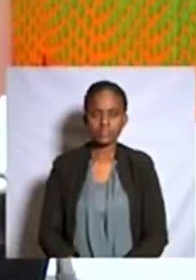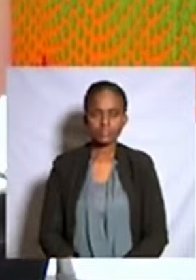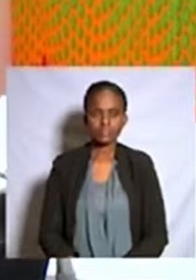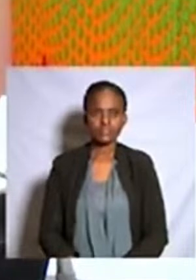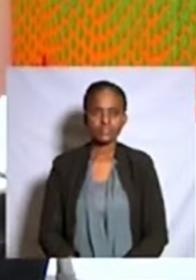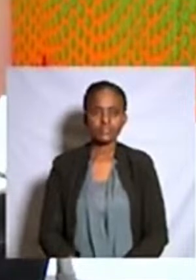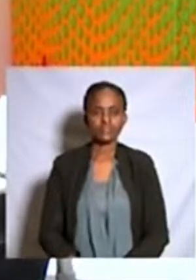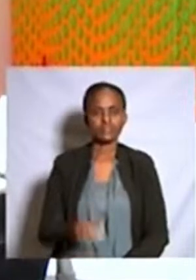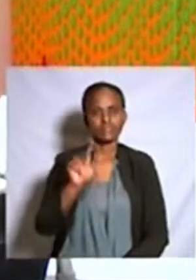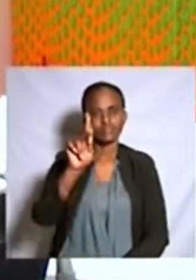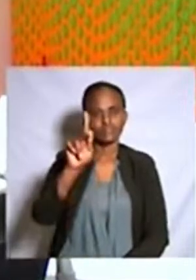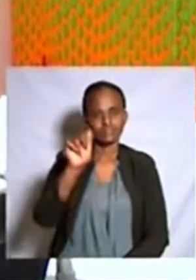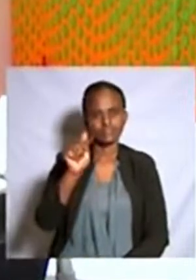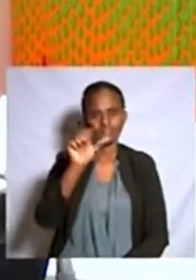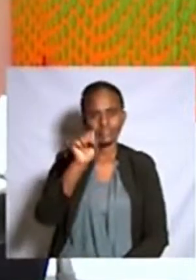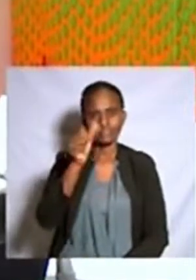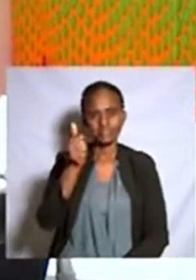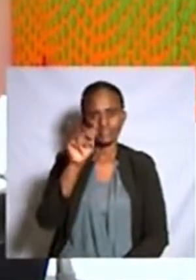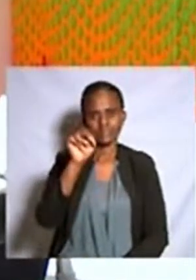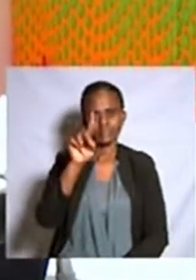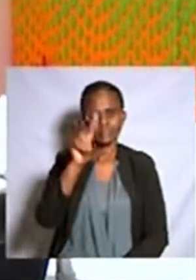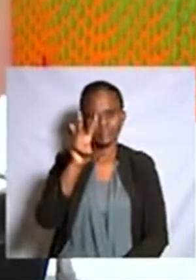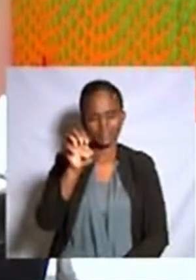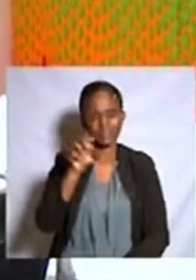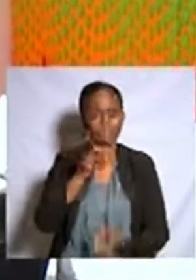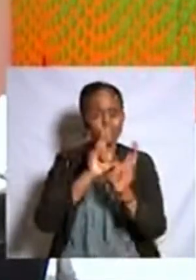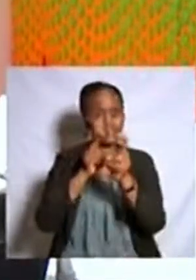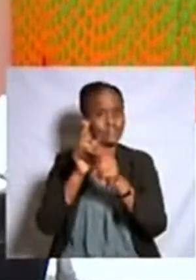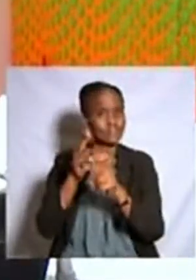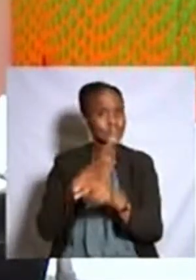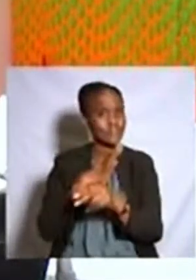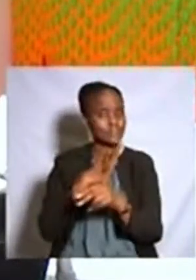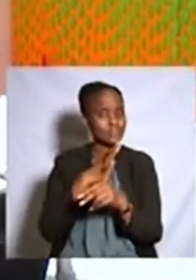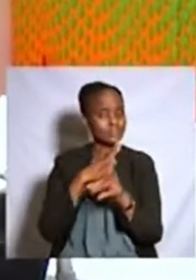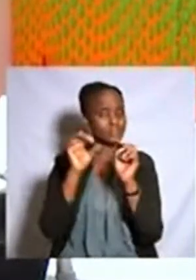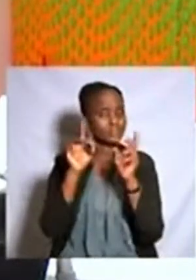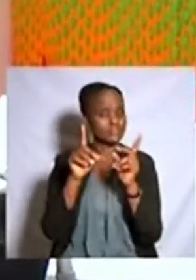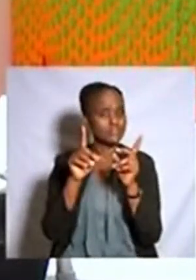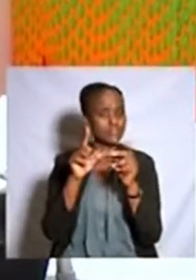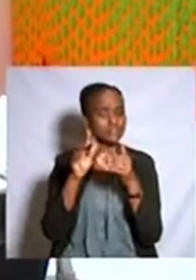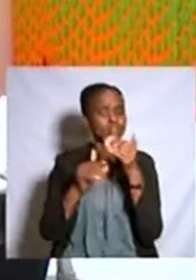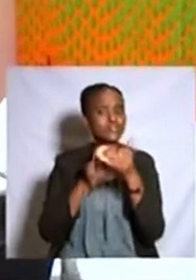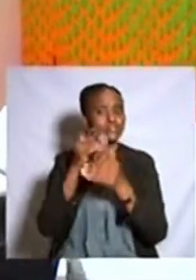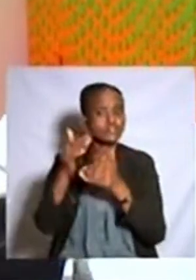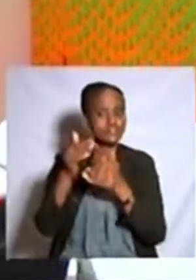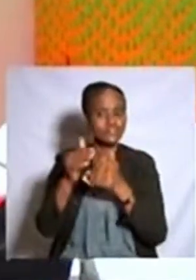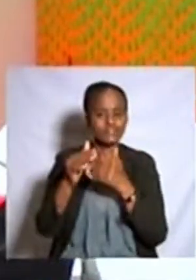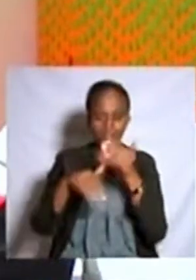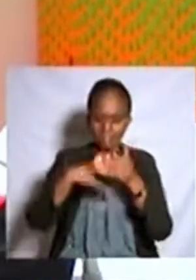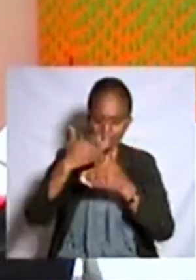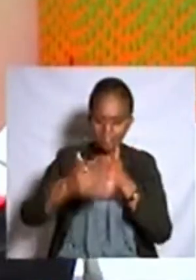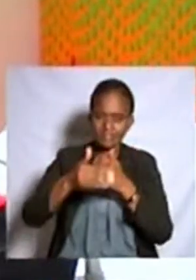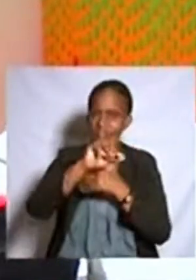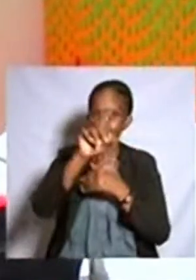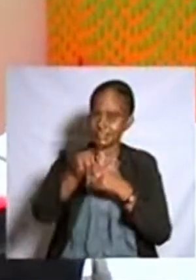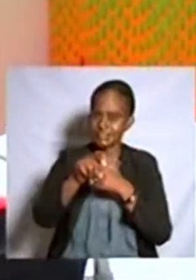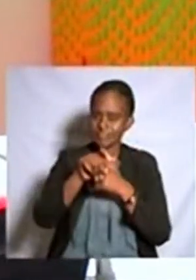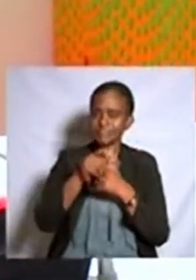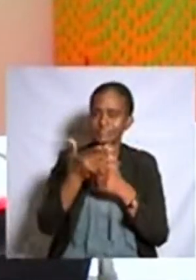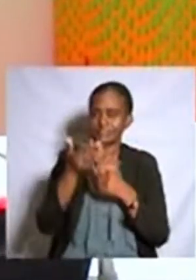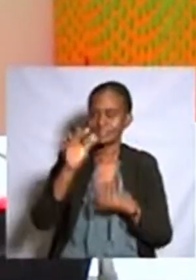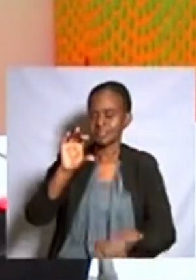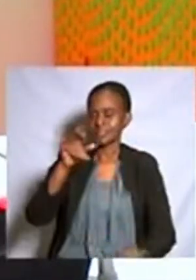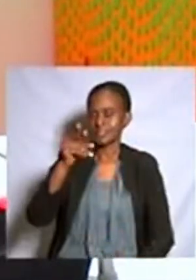Honorable Kasanwe, does it answer? All right. Who goes next? The next question? Honorable